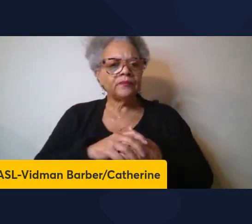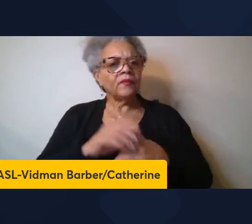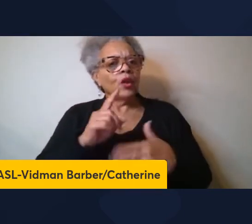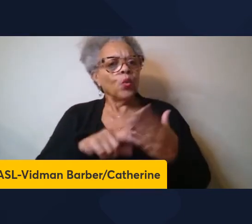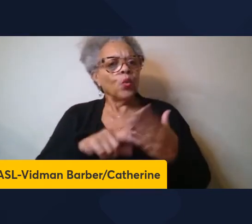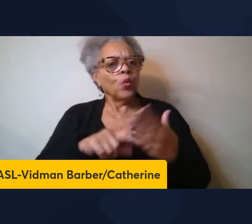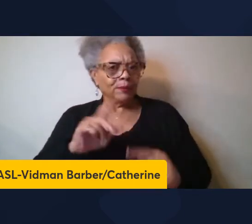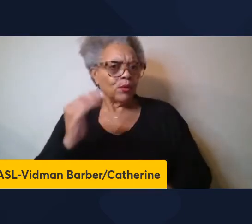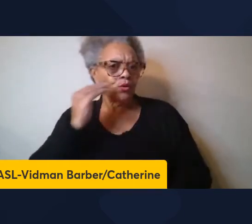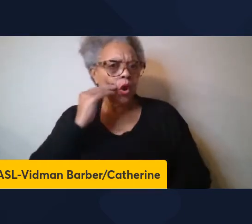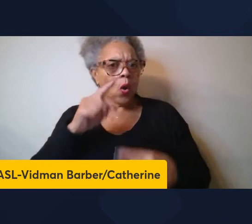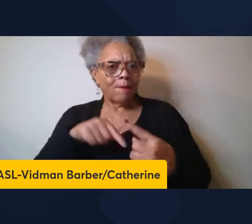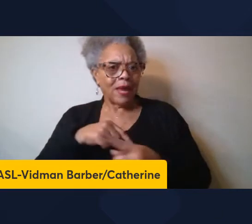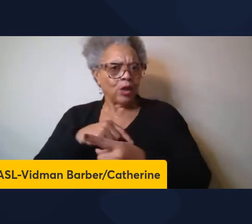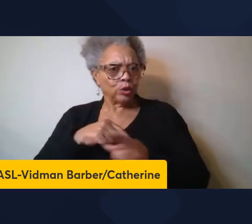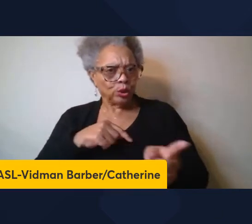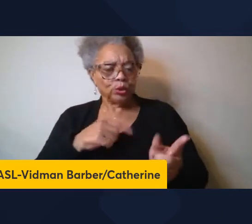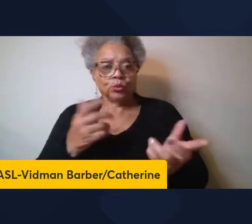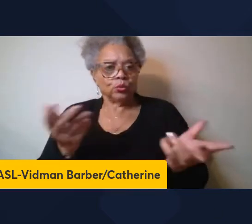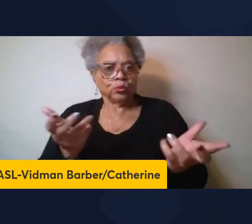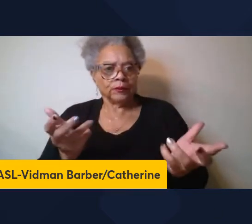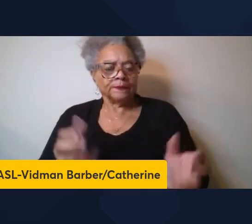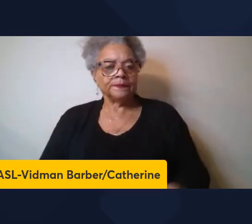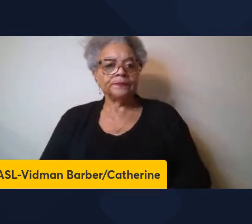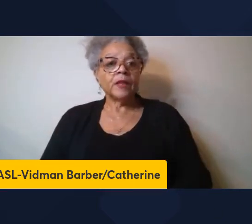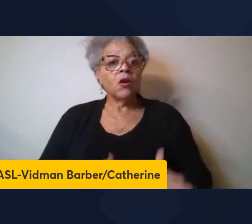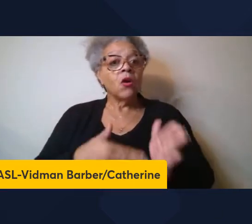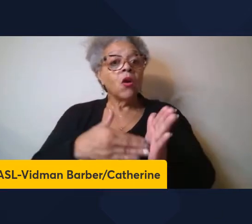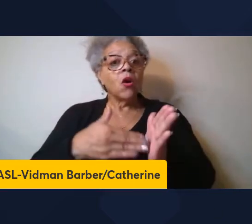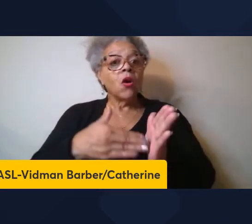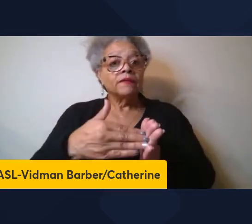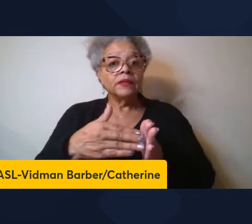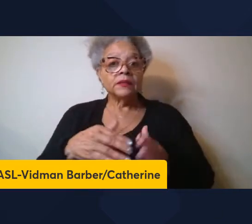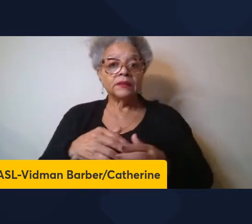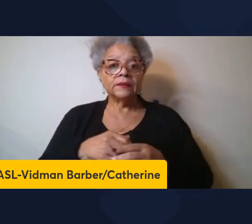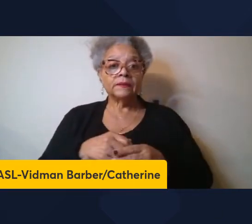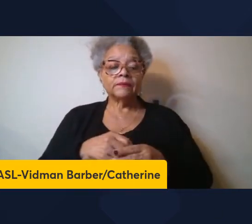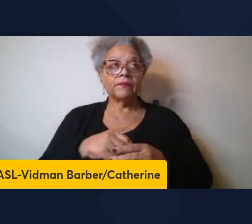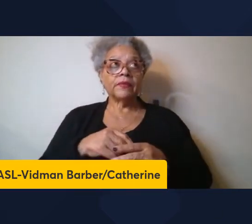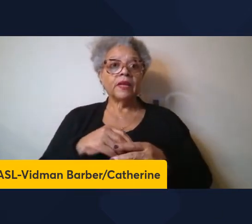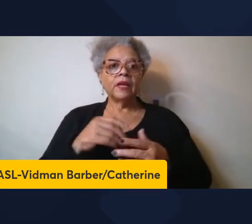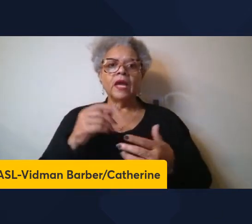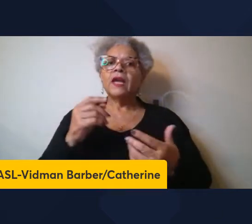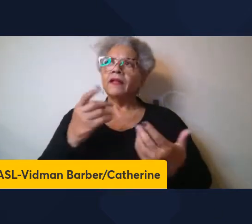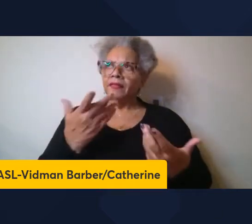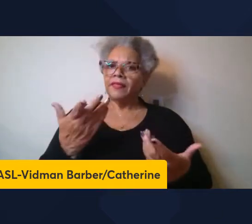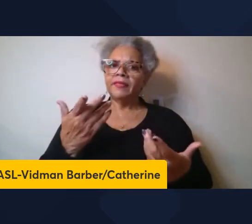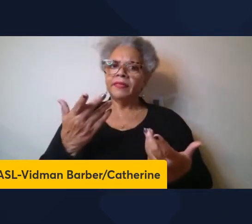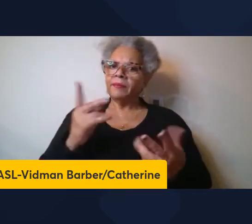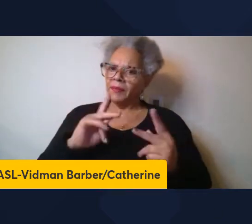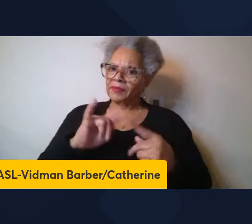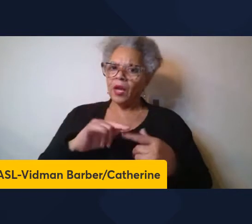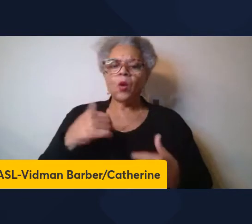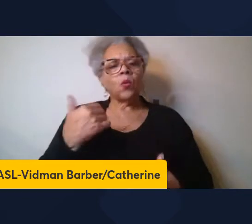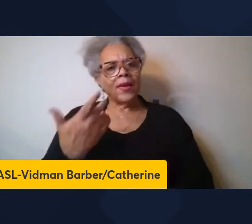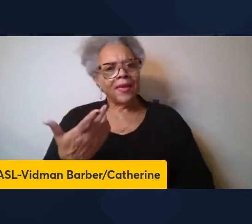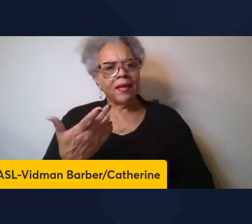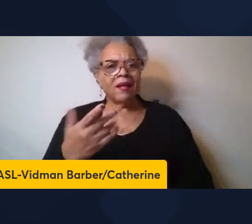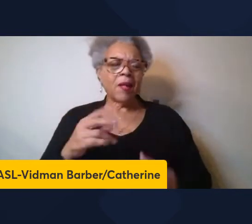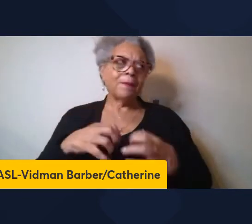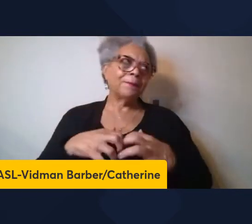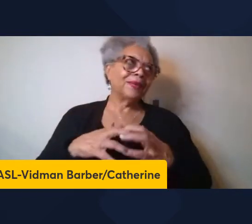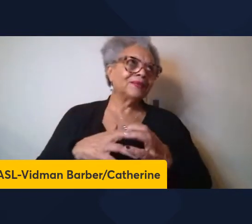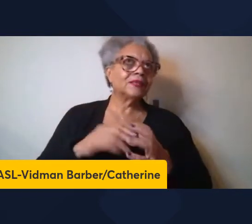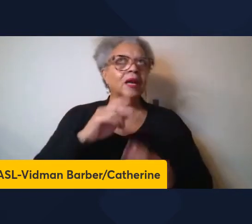know about you? And a lot of the time, another objection I run into is like, well, building a personal brand, that